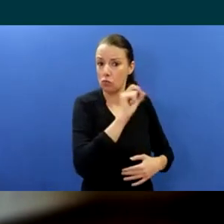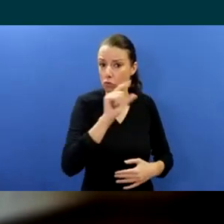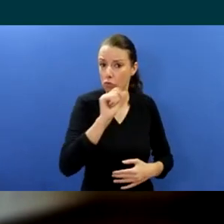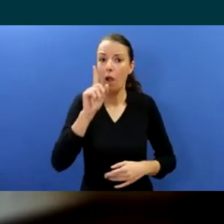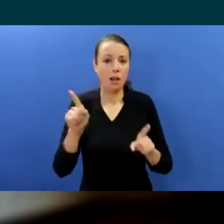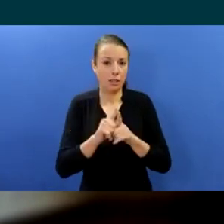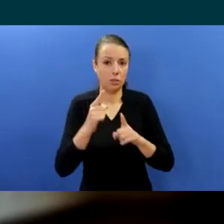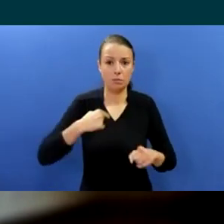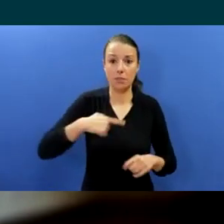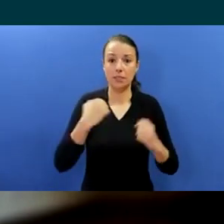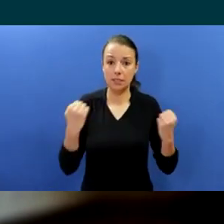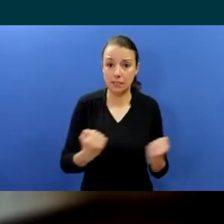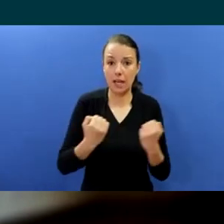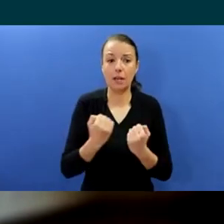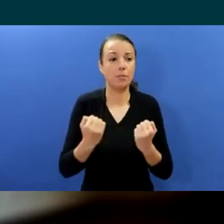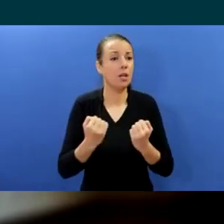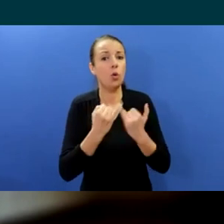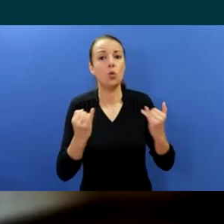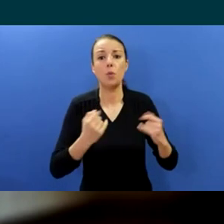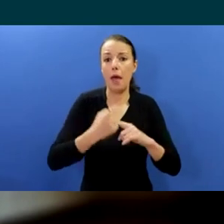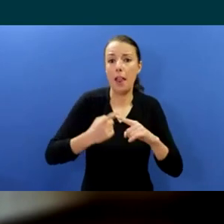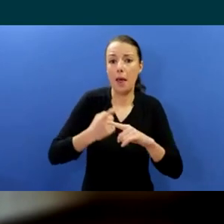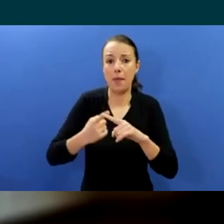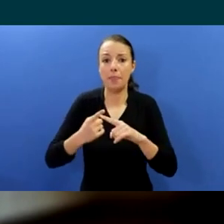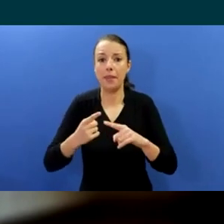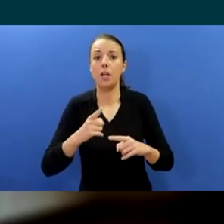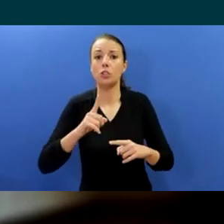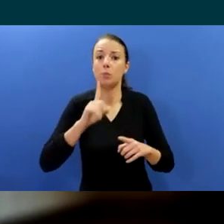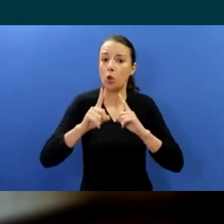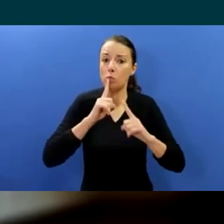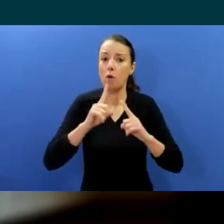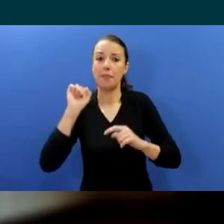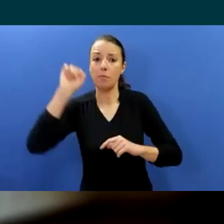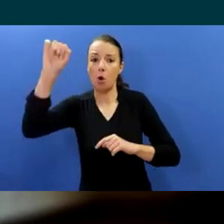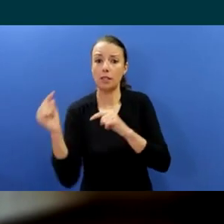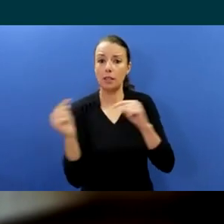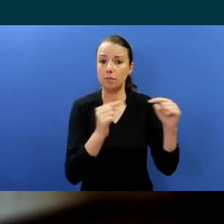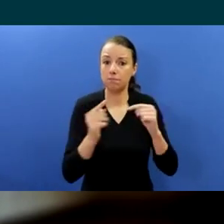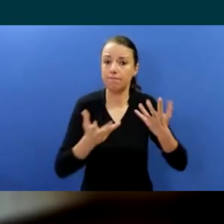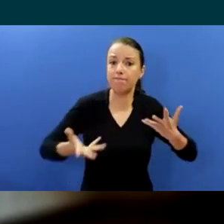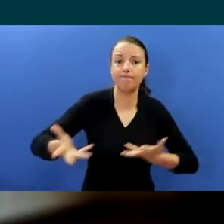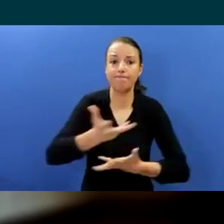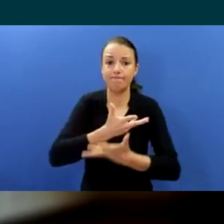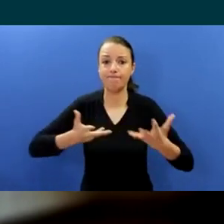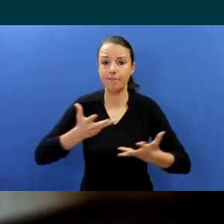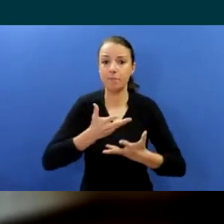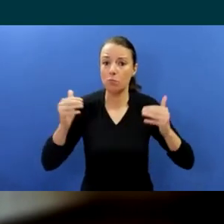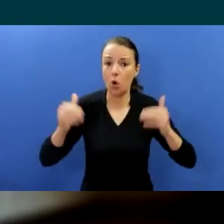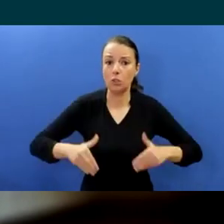deliberative or localized, very direct democratic